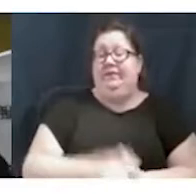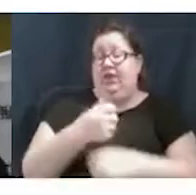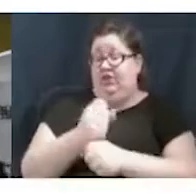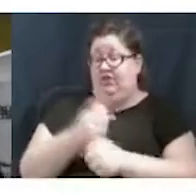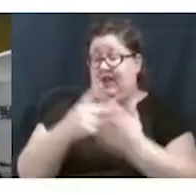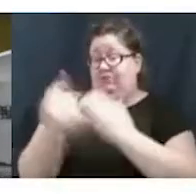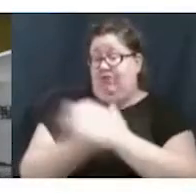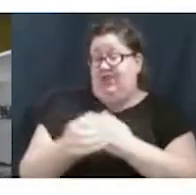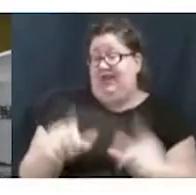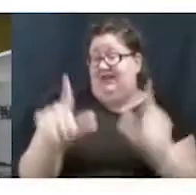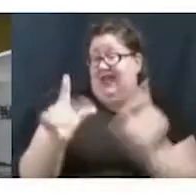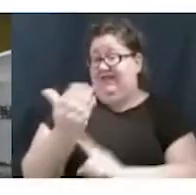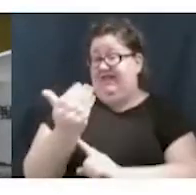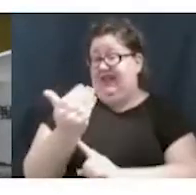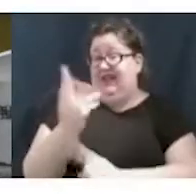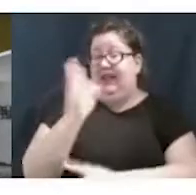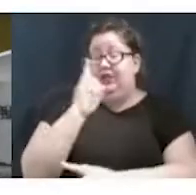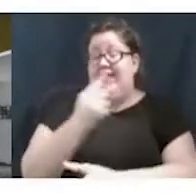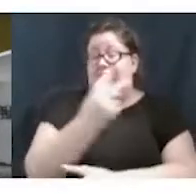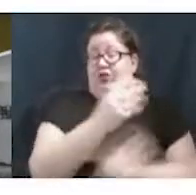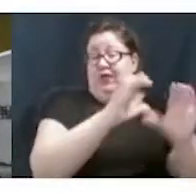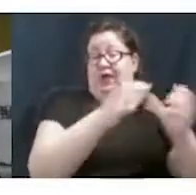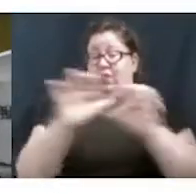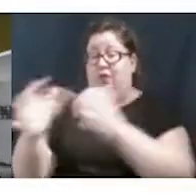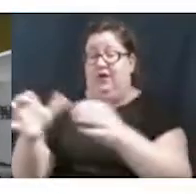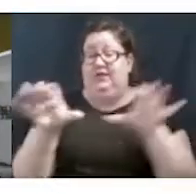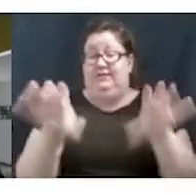15, you'll see I really have 2 categories there.